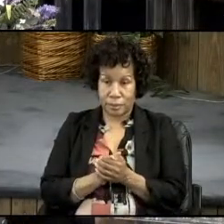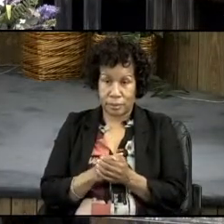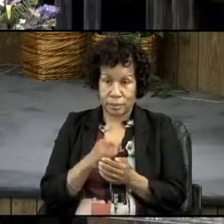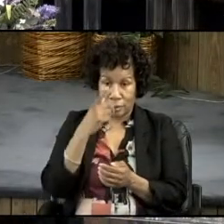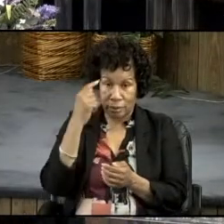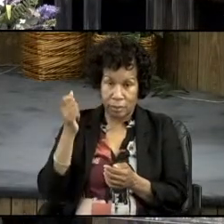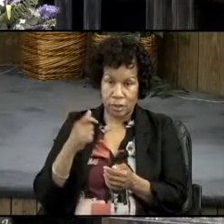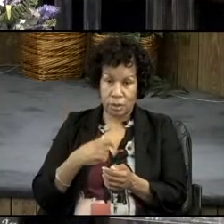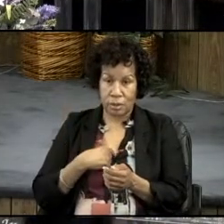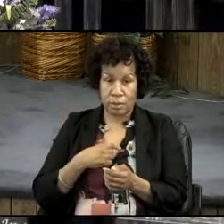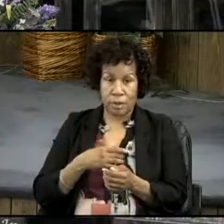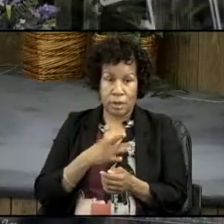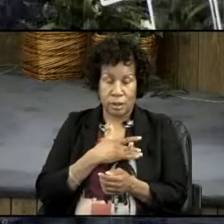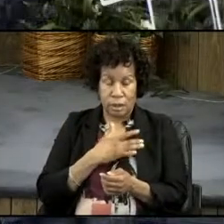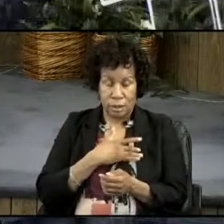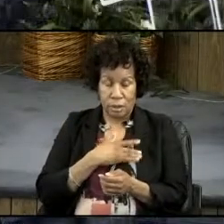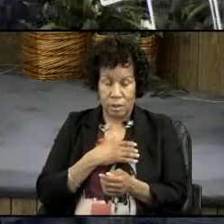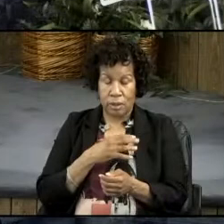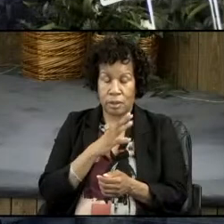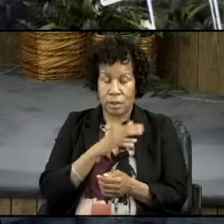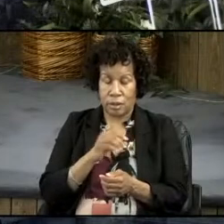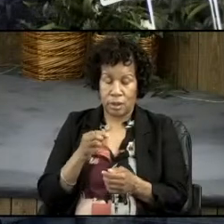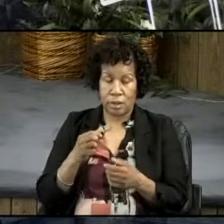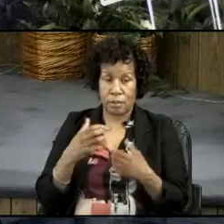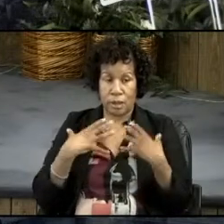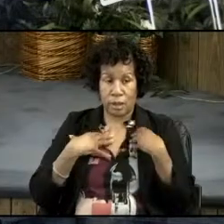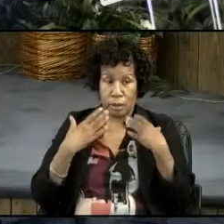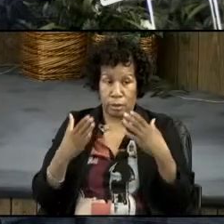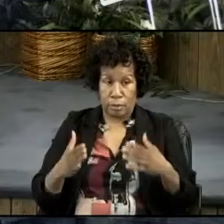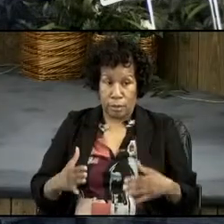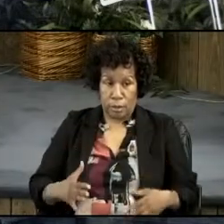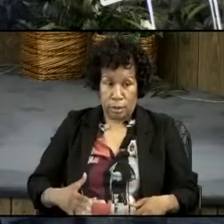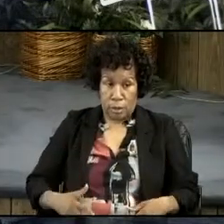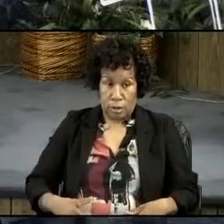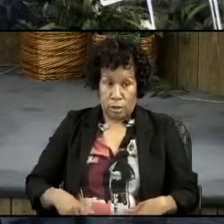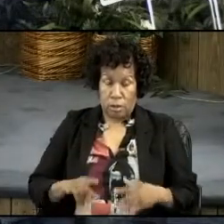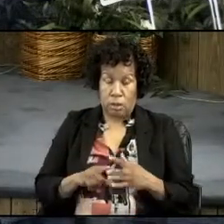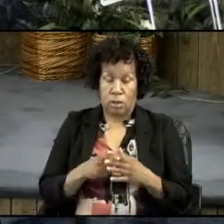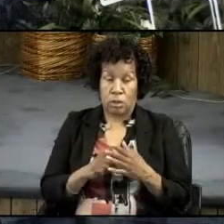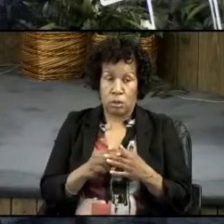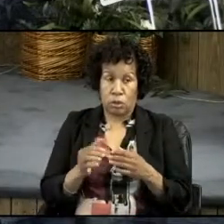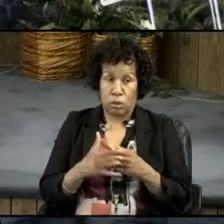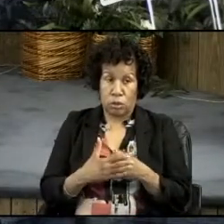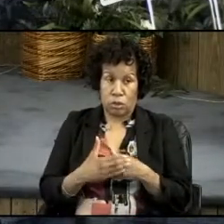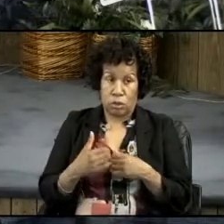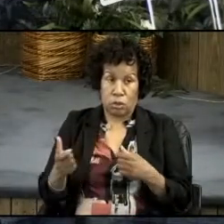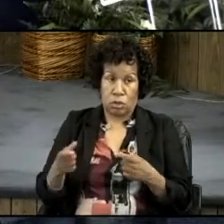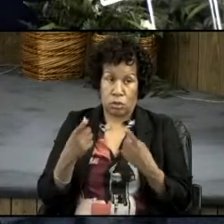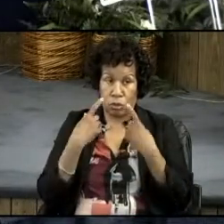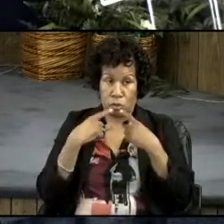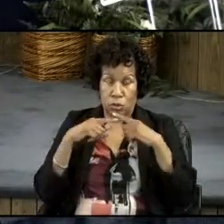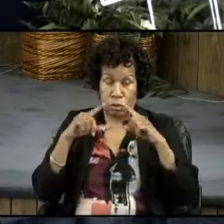because my heart and my flesh begin to cry out.